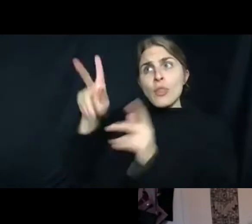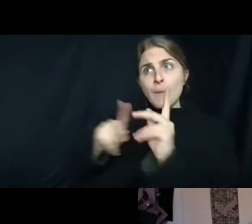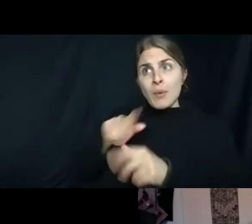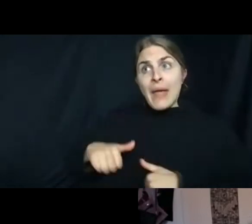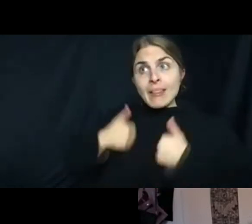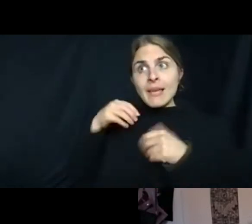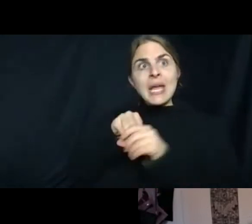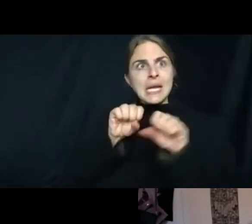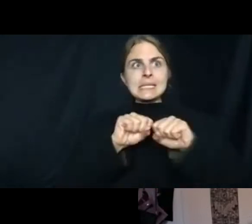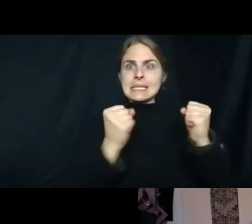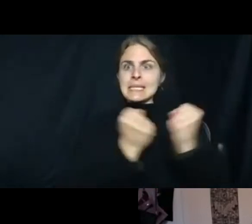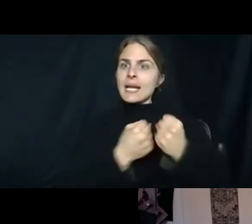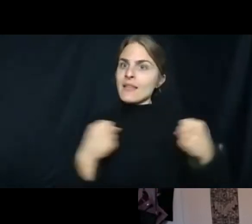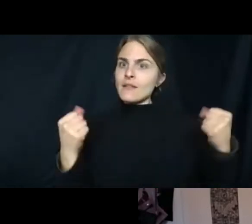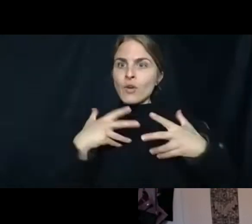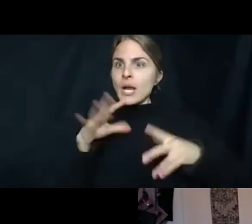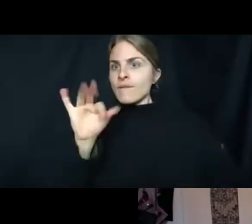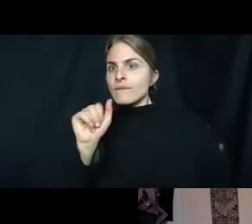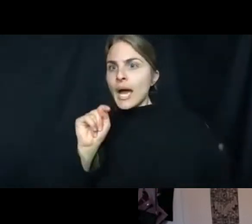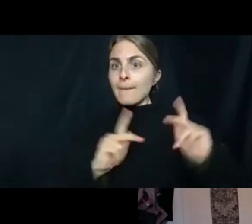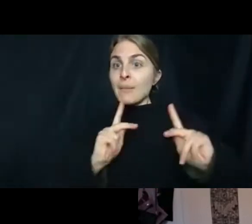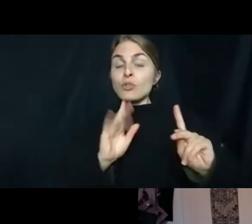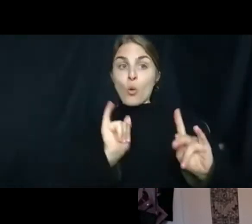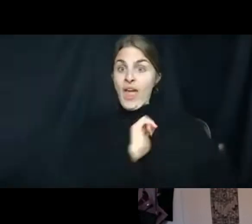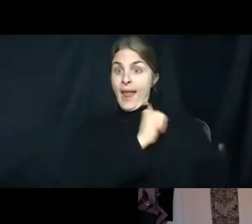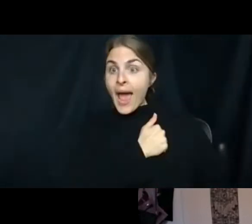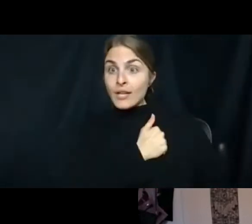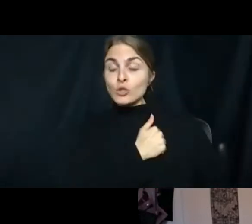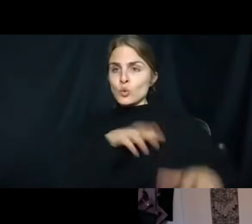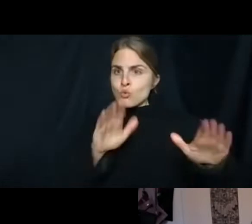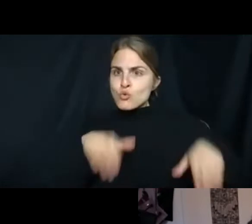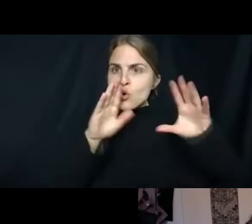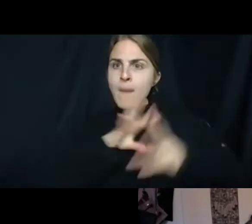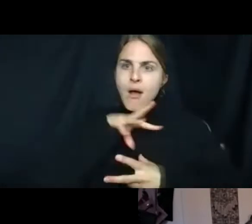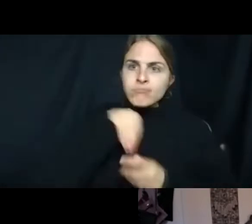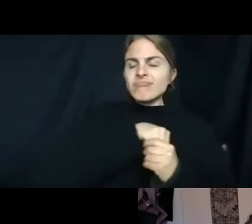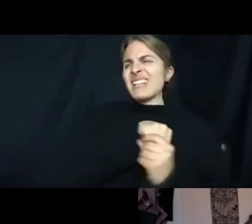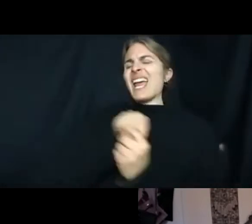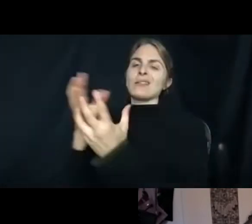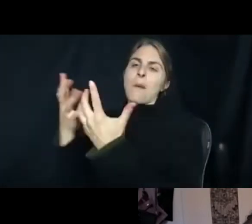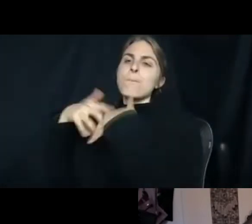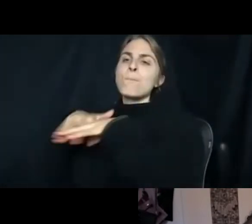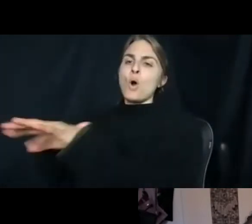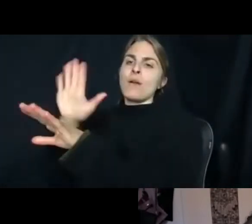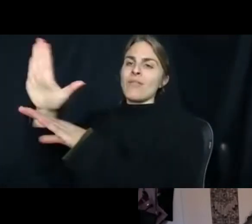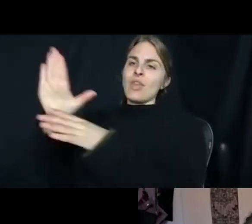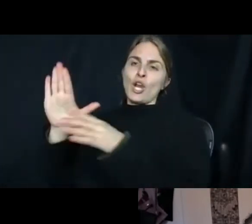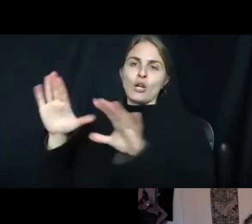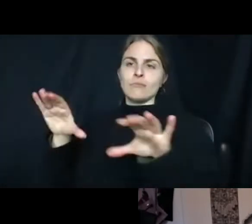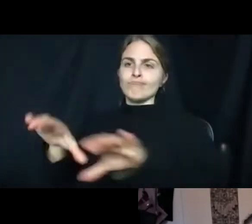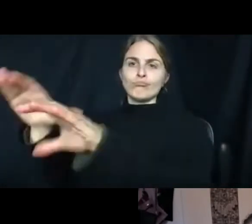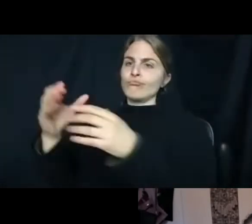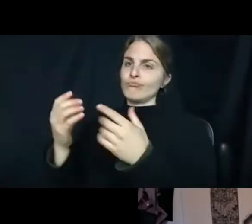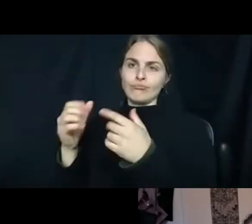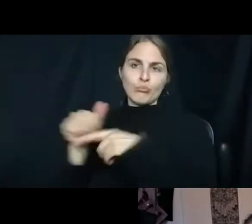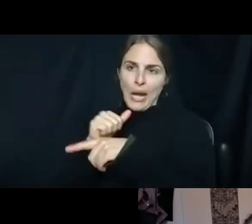society. And then they take those attitudes and they become part of their practice, right? And to an extent, that's not